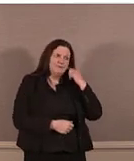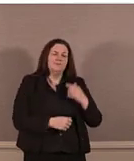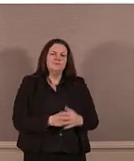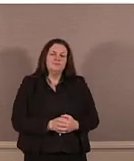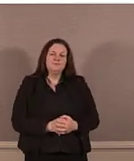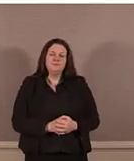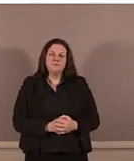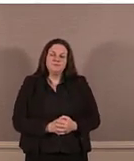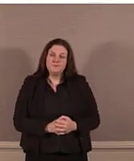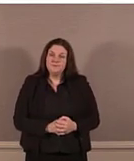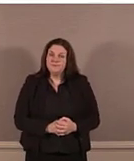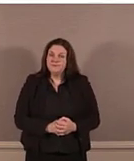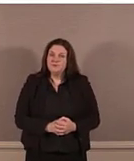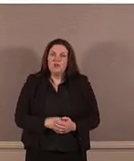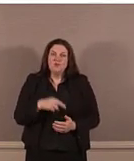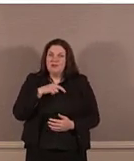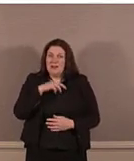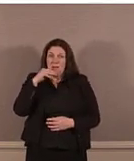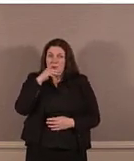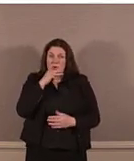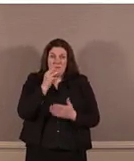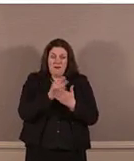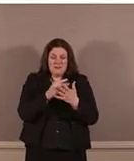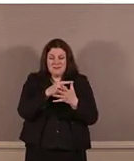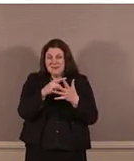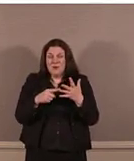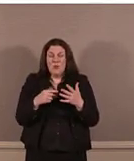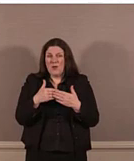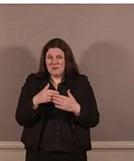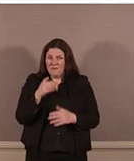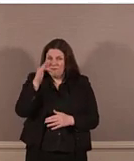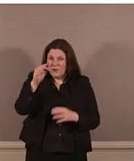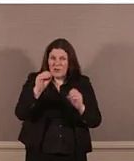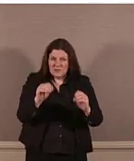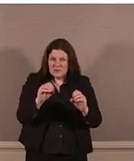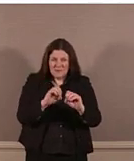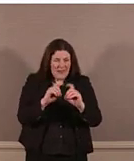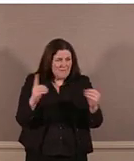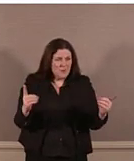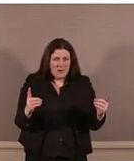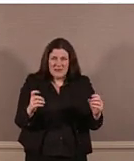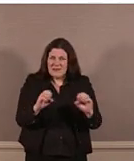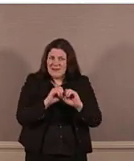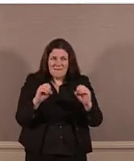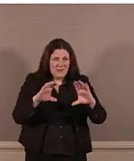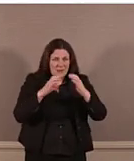And the key elements is that further education is for everybody, in every community,